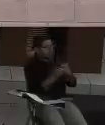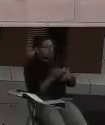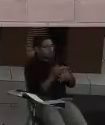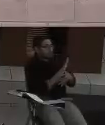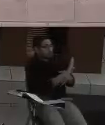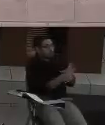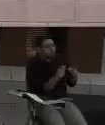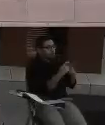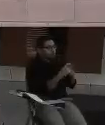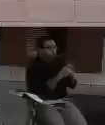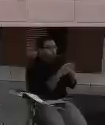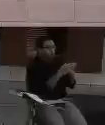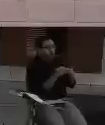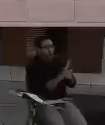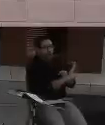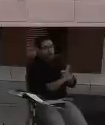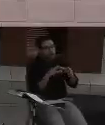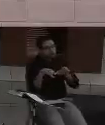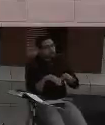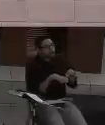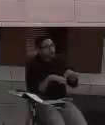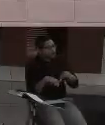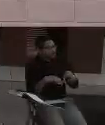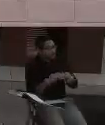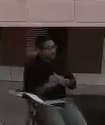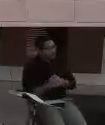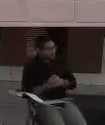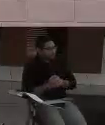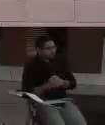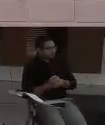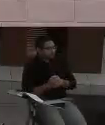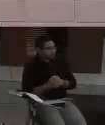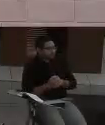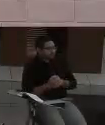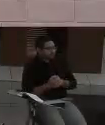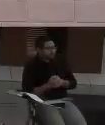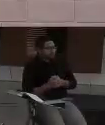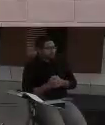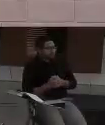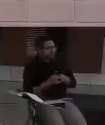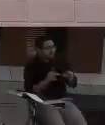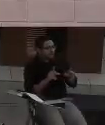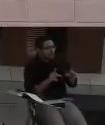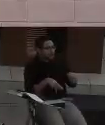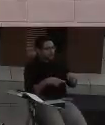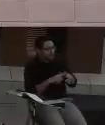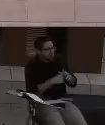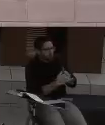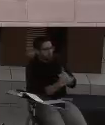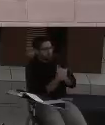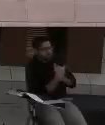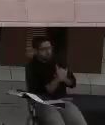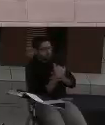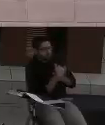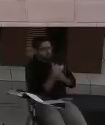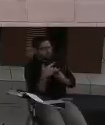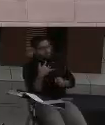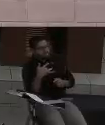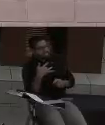come raging in to strike back, to be cynical, to lash out. It's possible